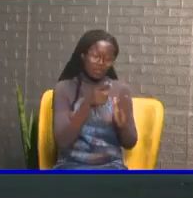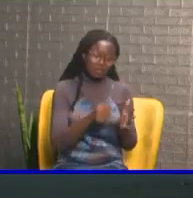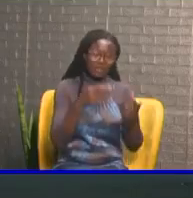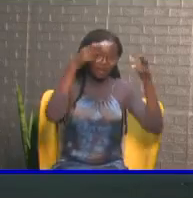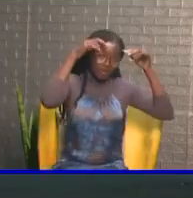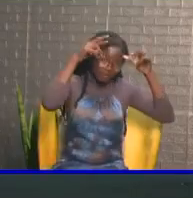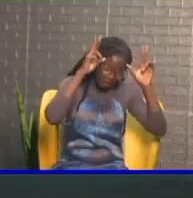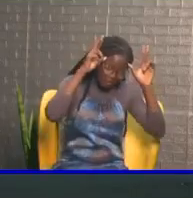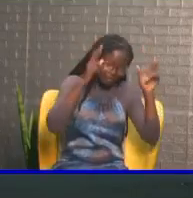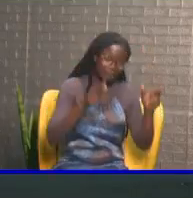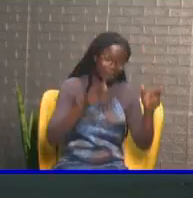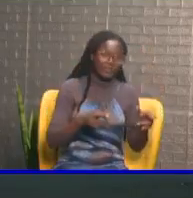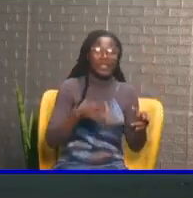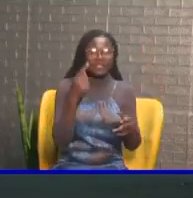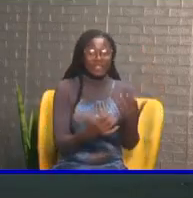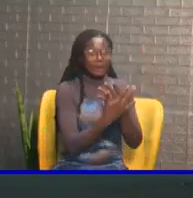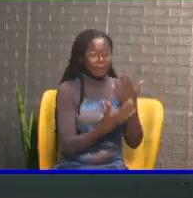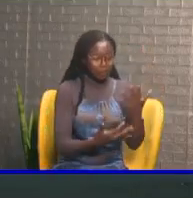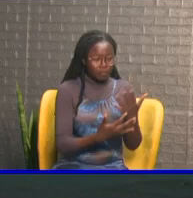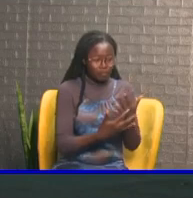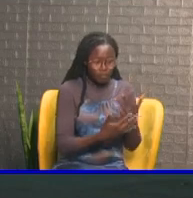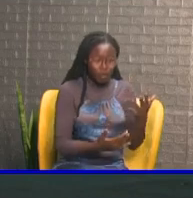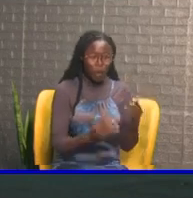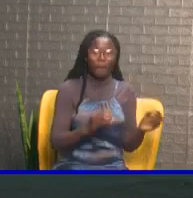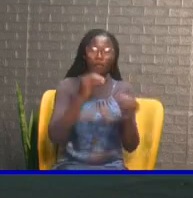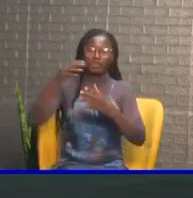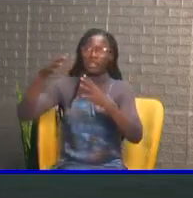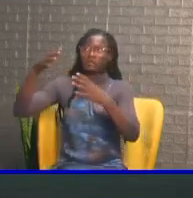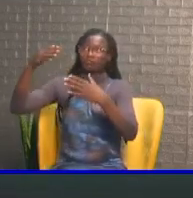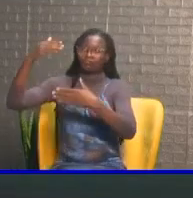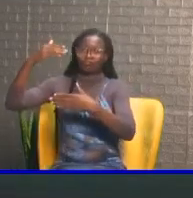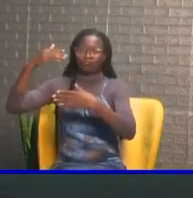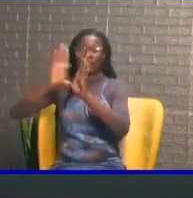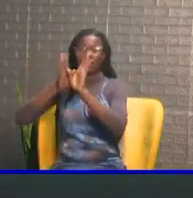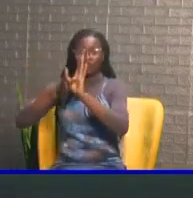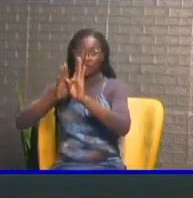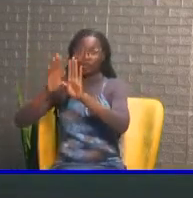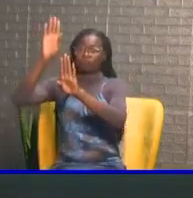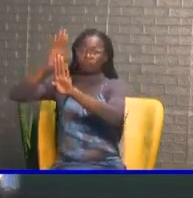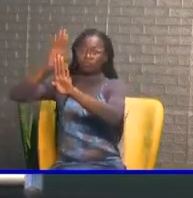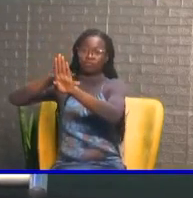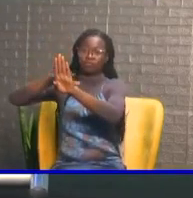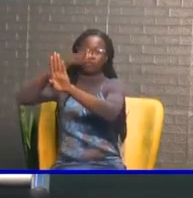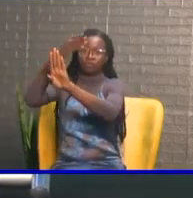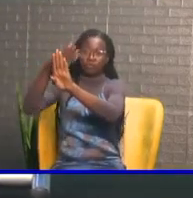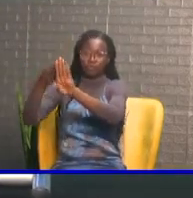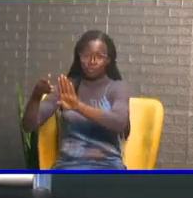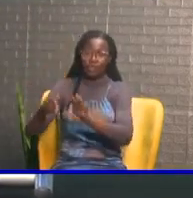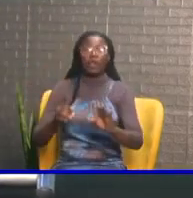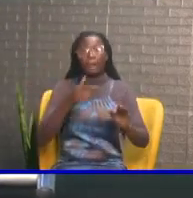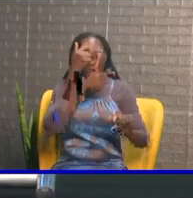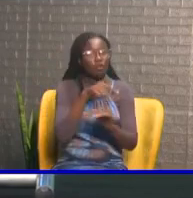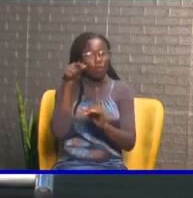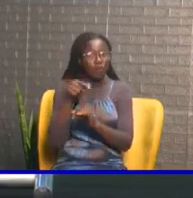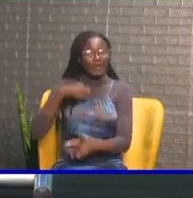must apply the blood to the doorpost, because when I see the blood, not when you kill the lamb.